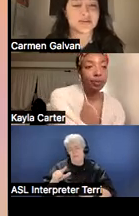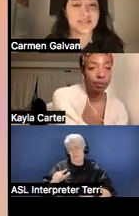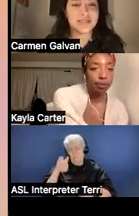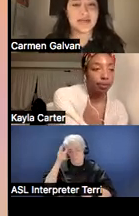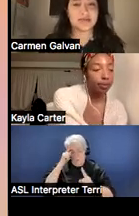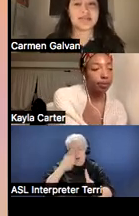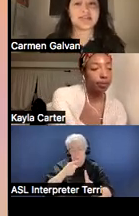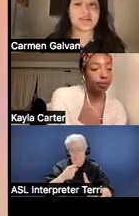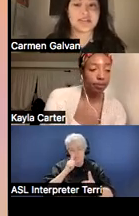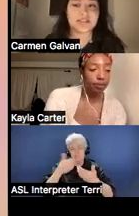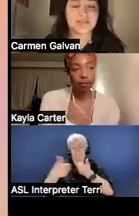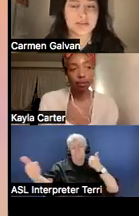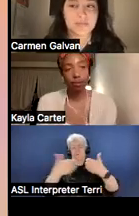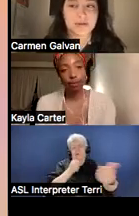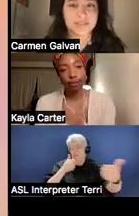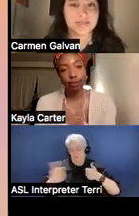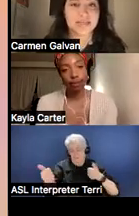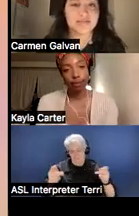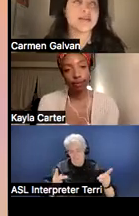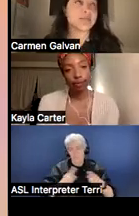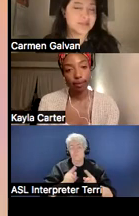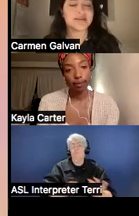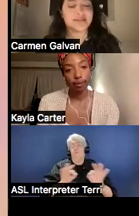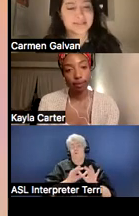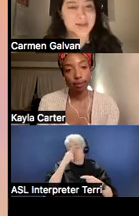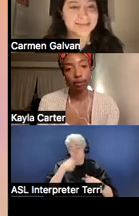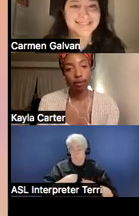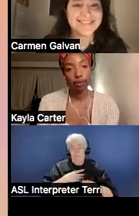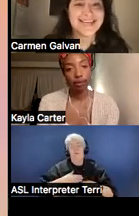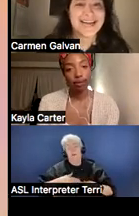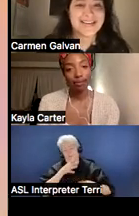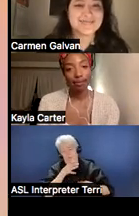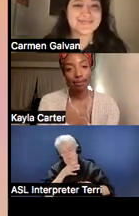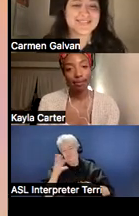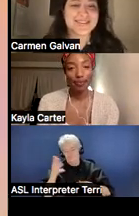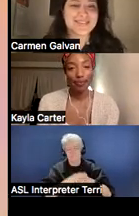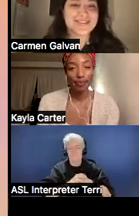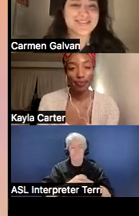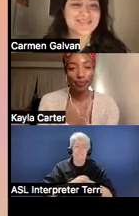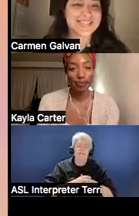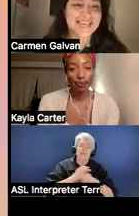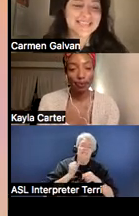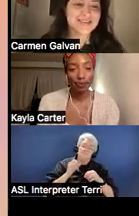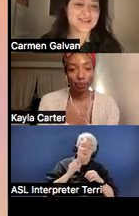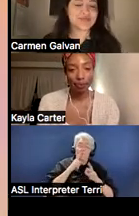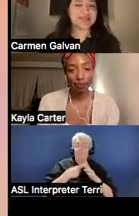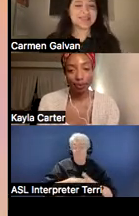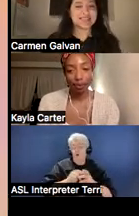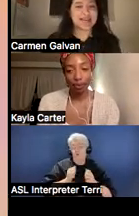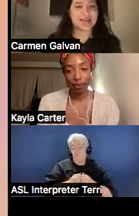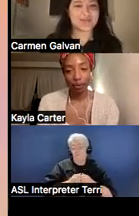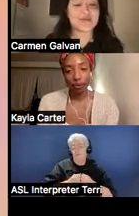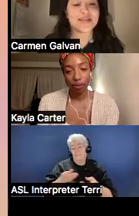us. So these are all things that are very important to myself and my mother as well. So I'll start with the land